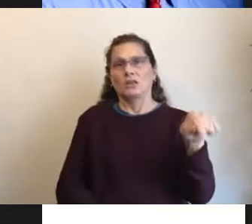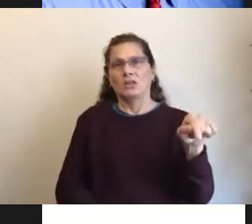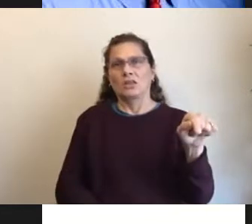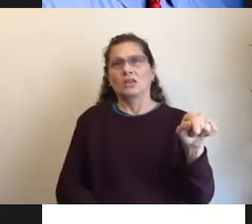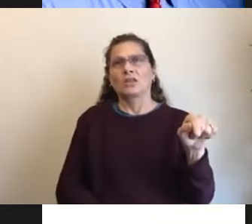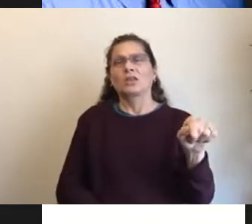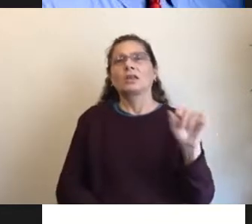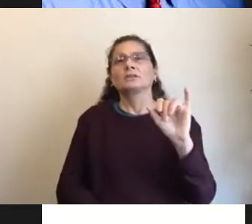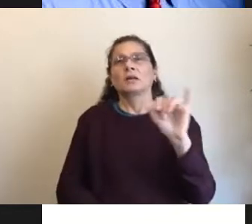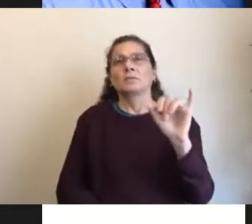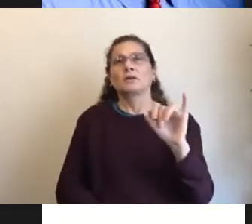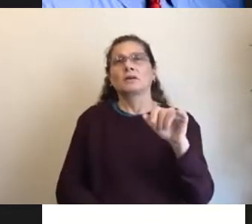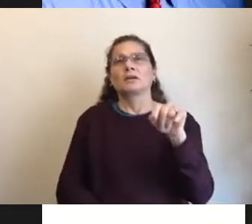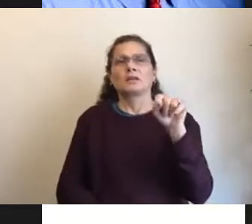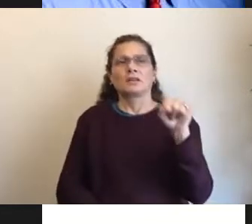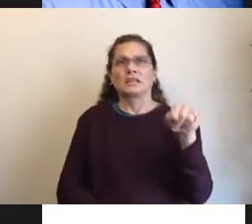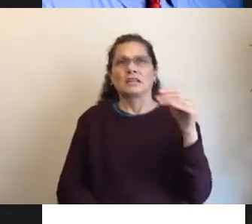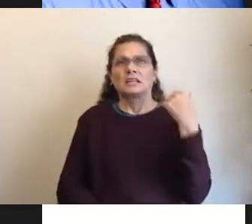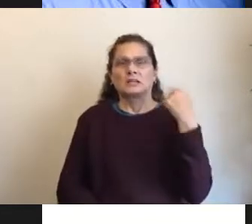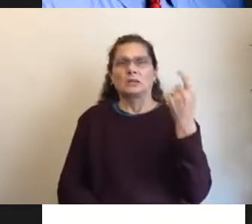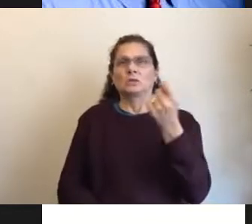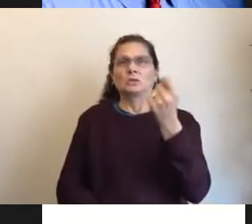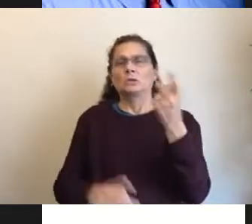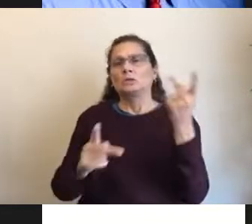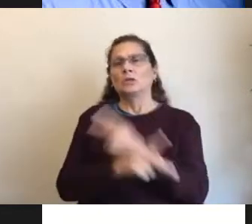contributing to the increase in cases on college campuses?